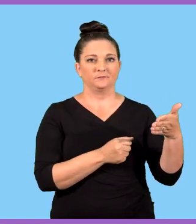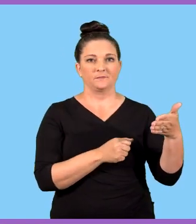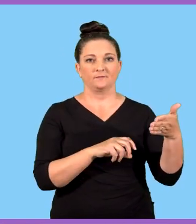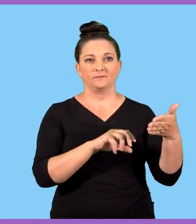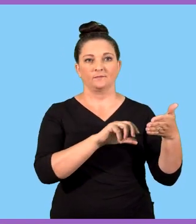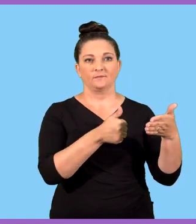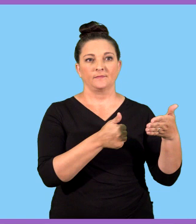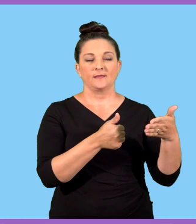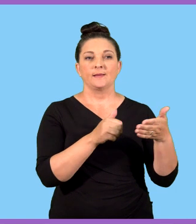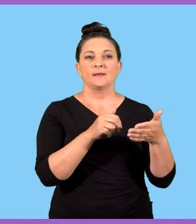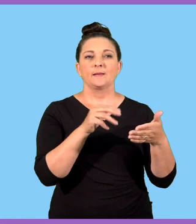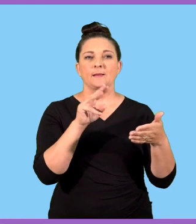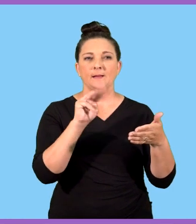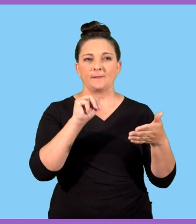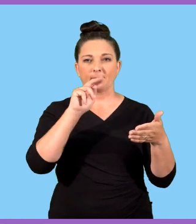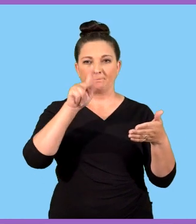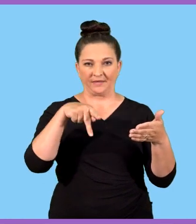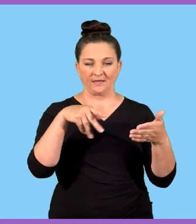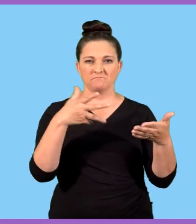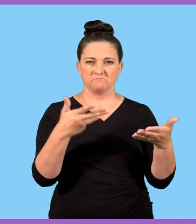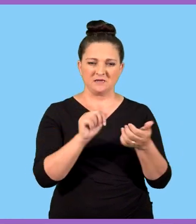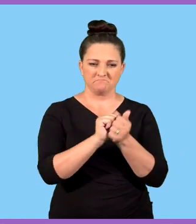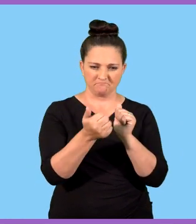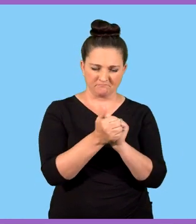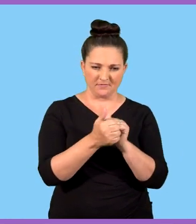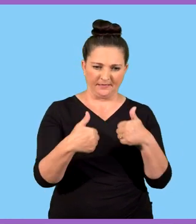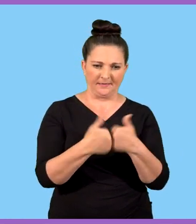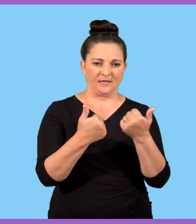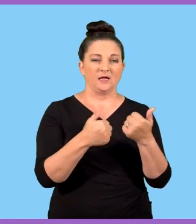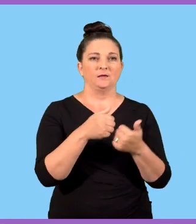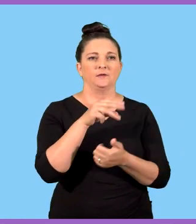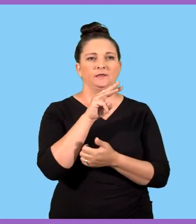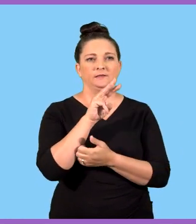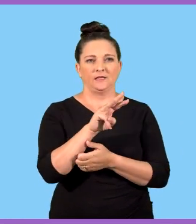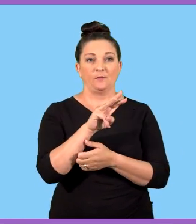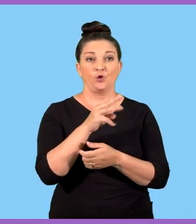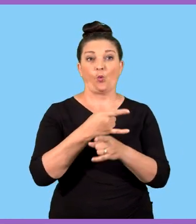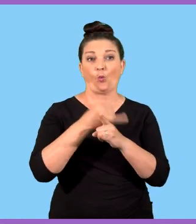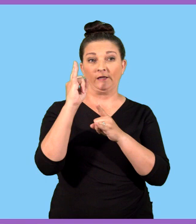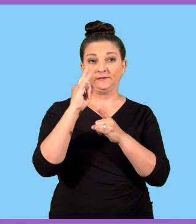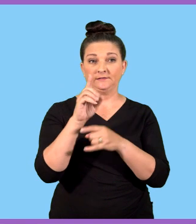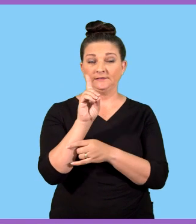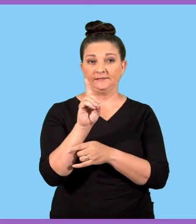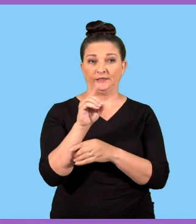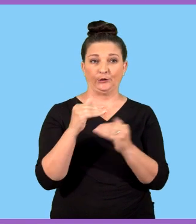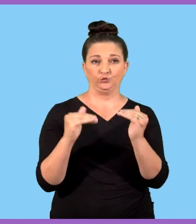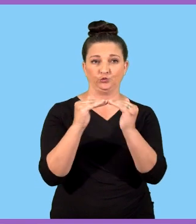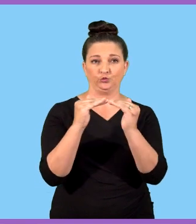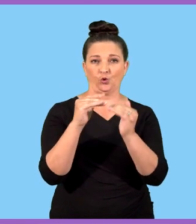NP, matches played. W, wins. D, draws.